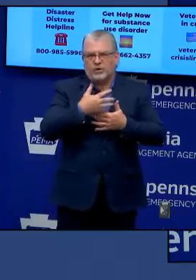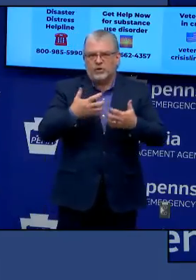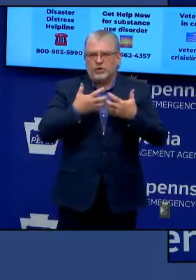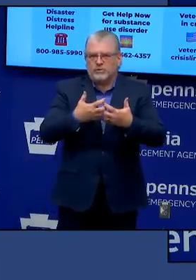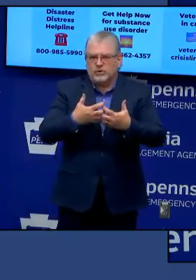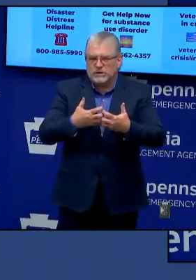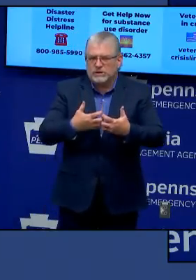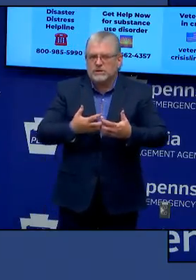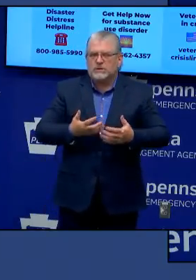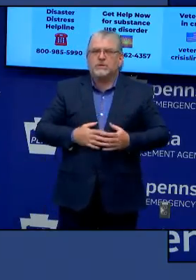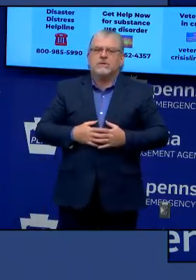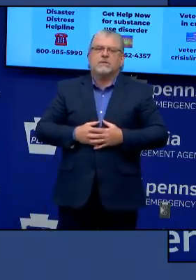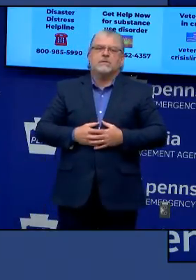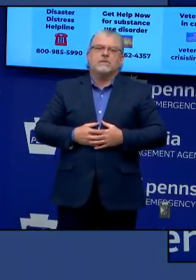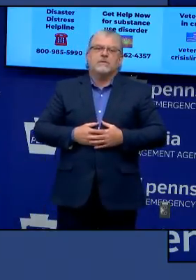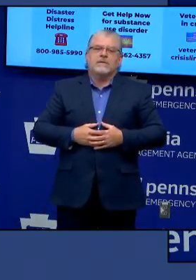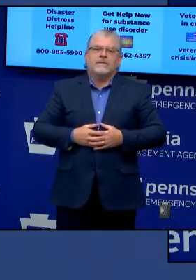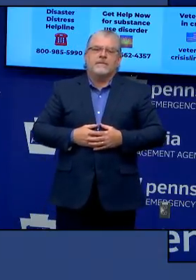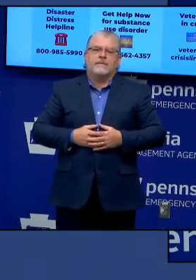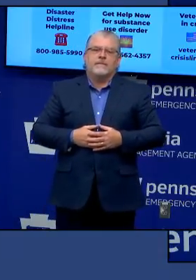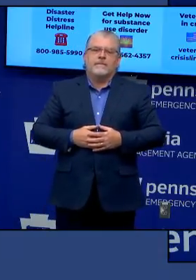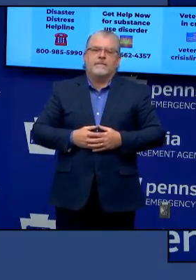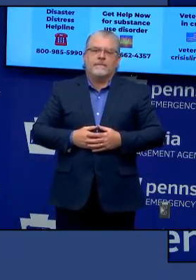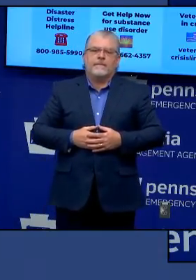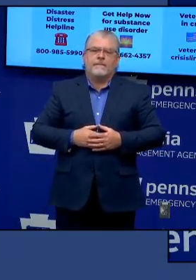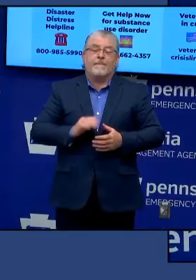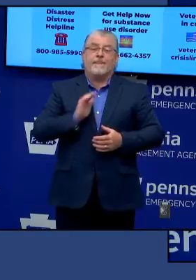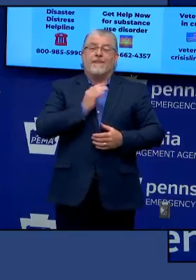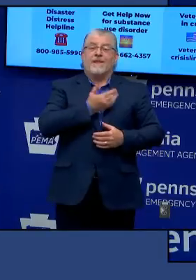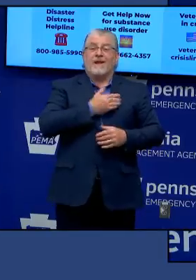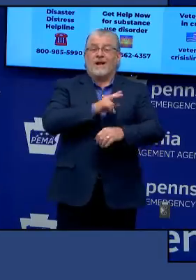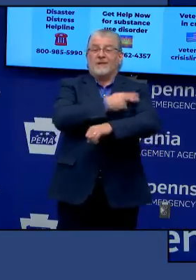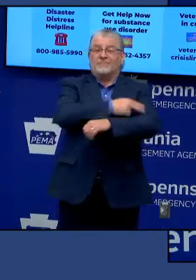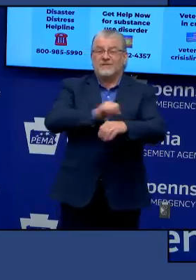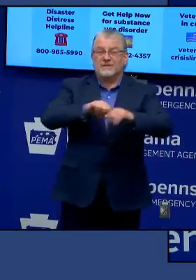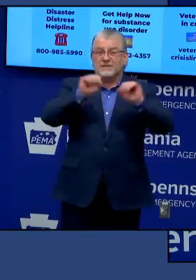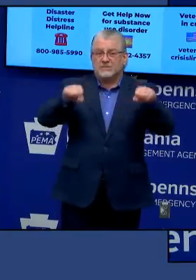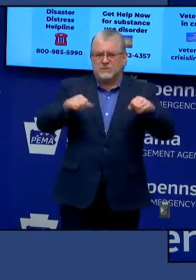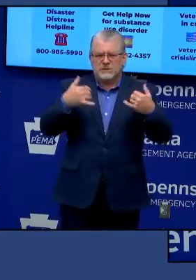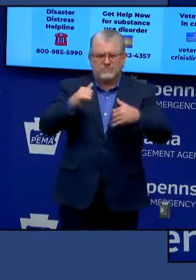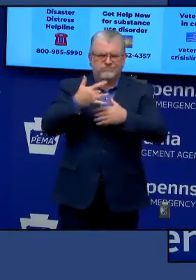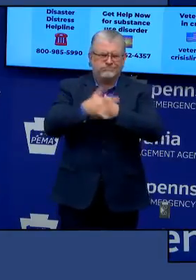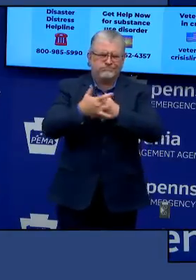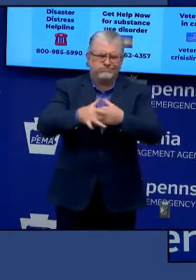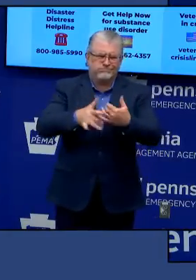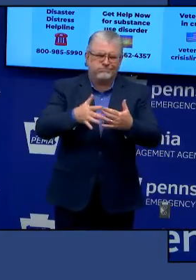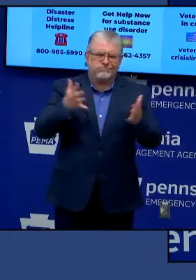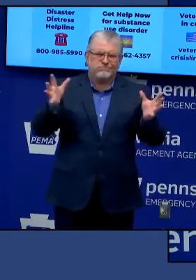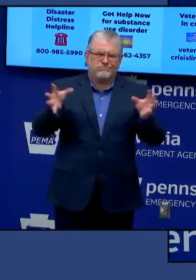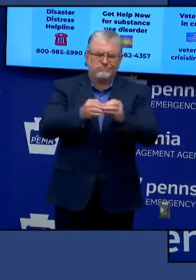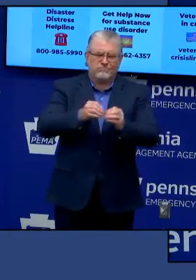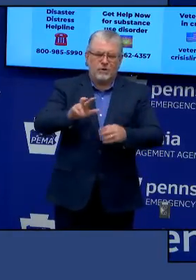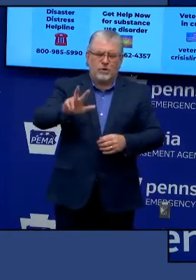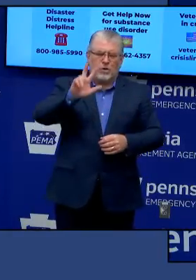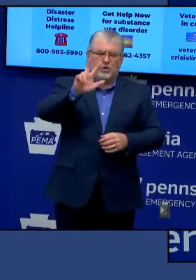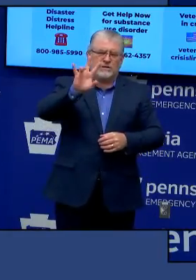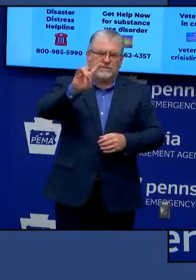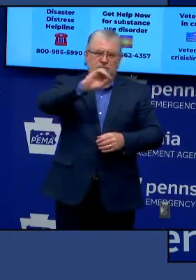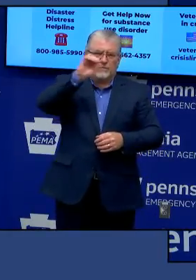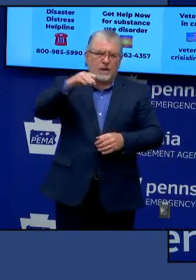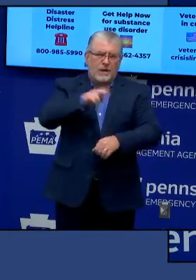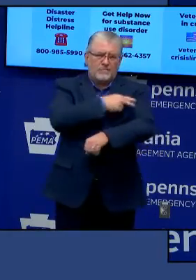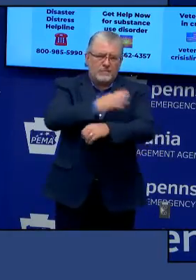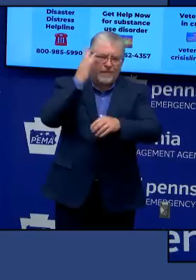Across our healthcare system, approximately 47% of hospital beds, 40% of ICU beds,